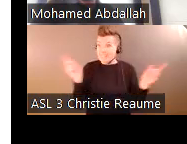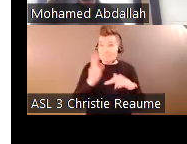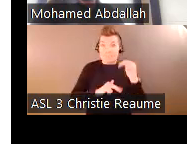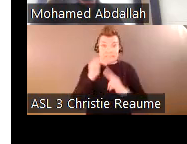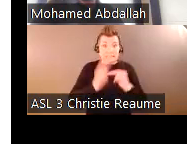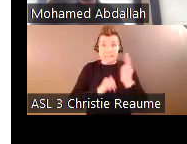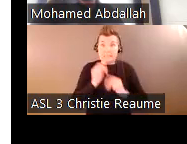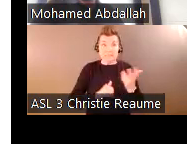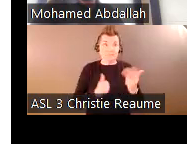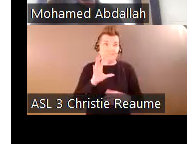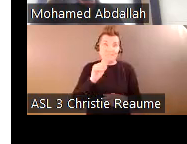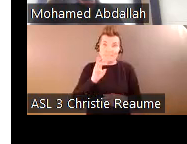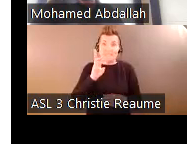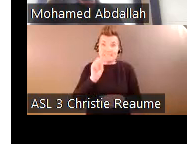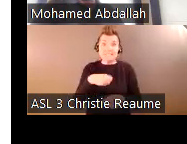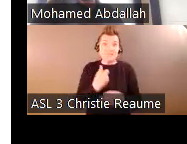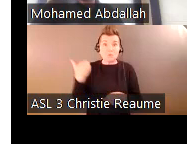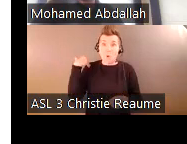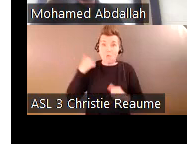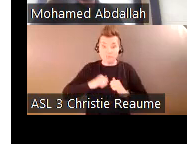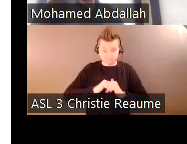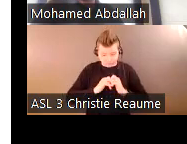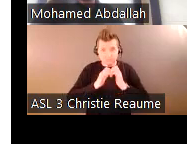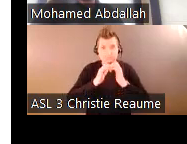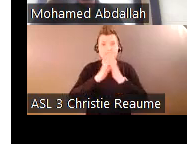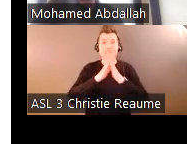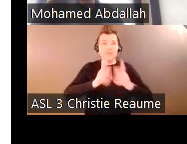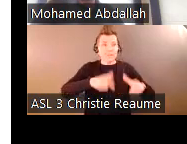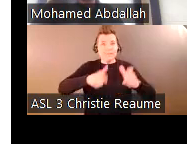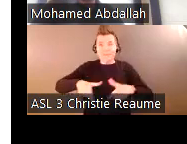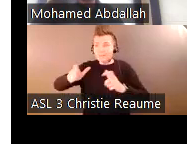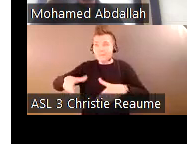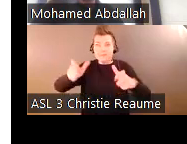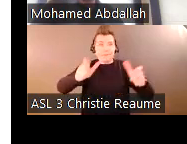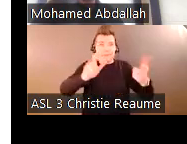a lot of it, accessibility was not kept in mind